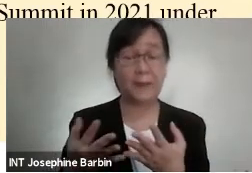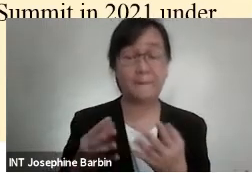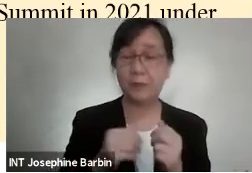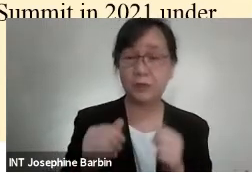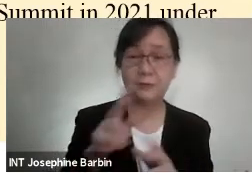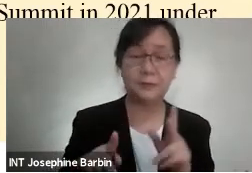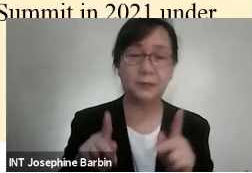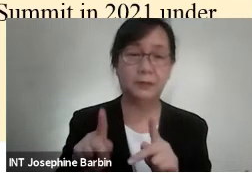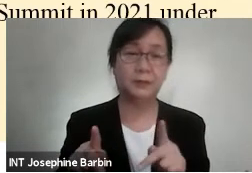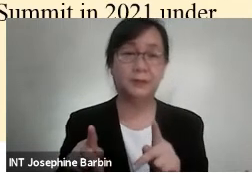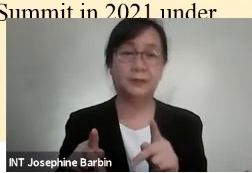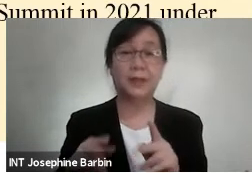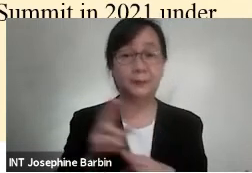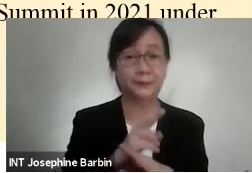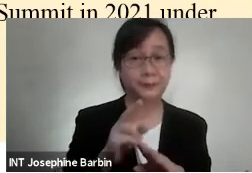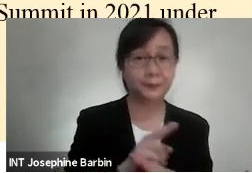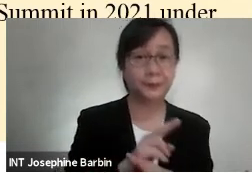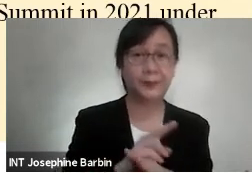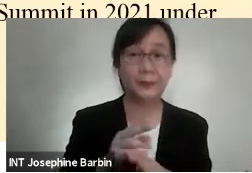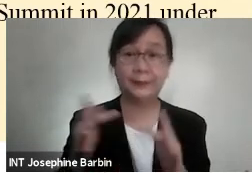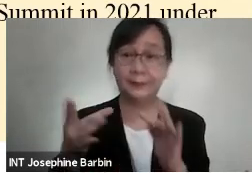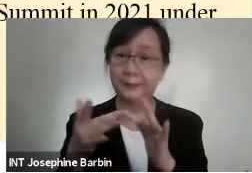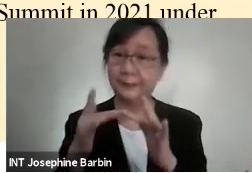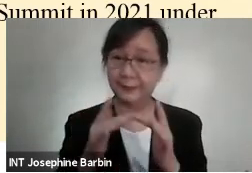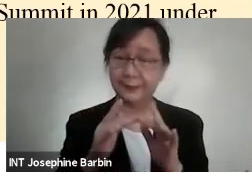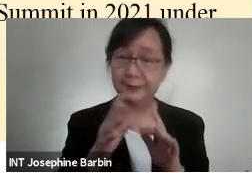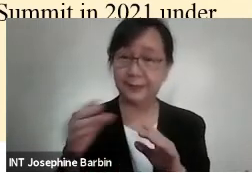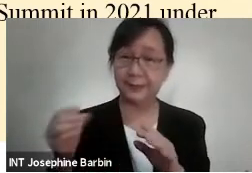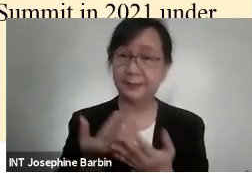most people use internet and